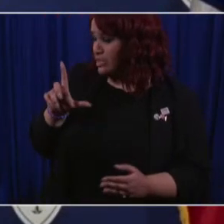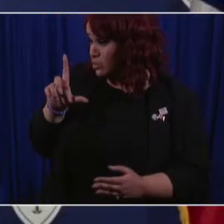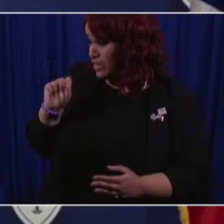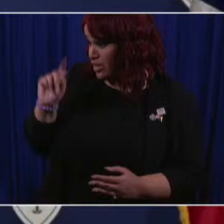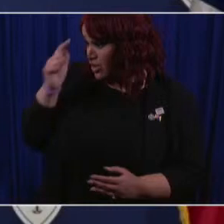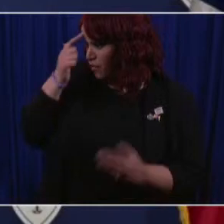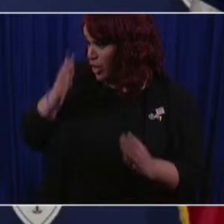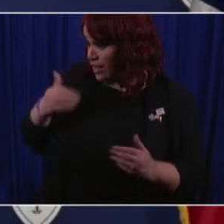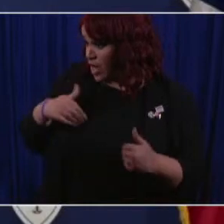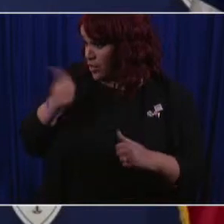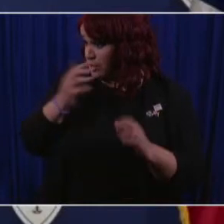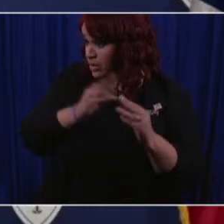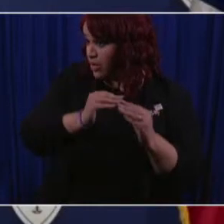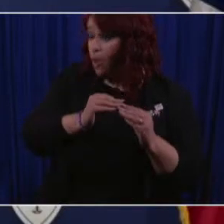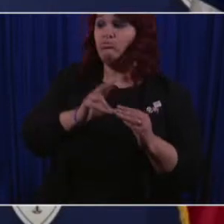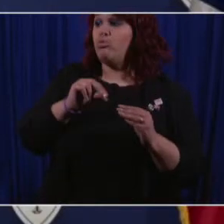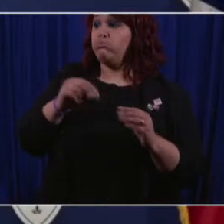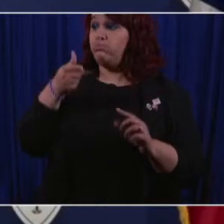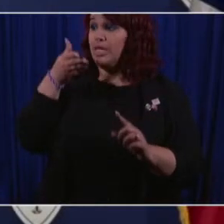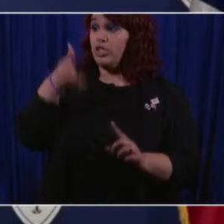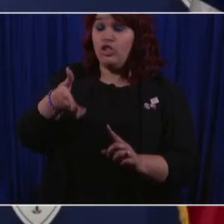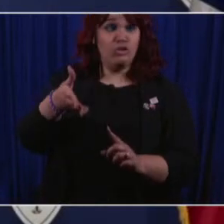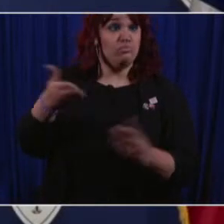Governor is, so go right ahead. No.